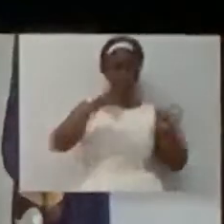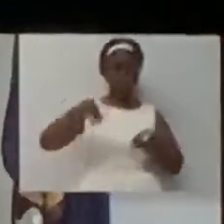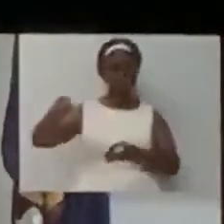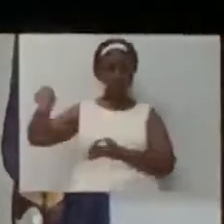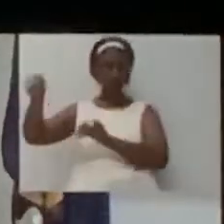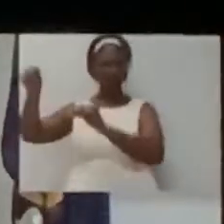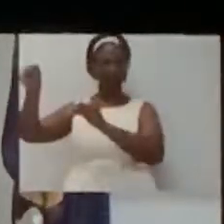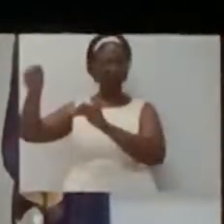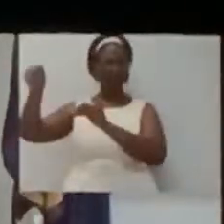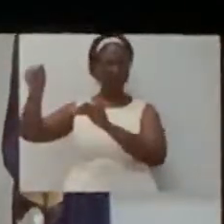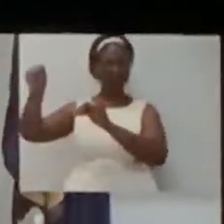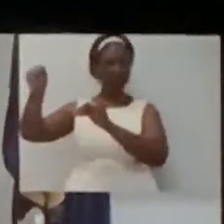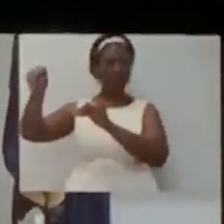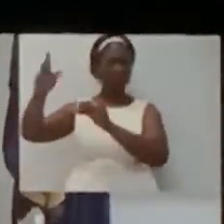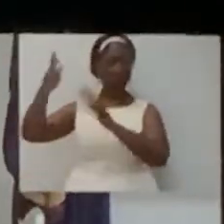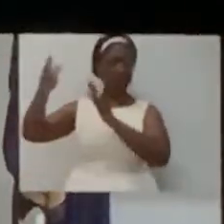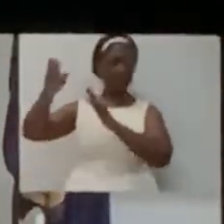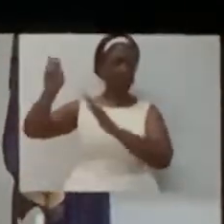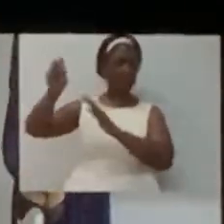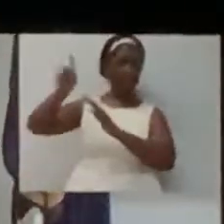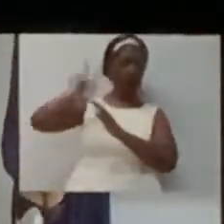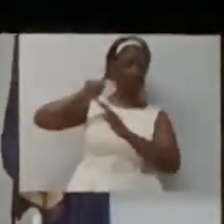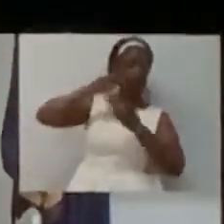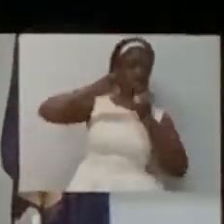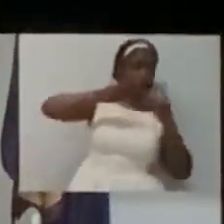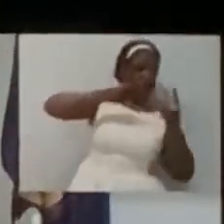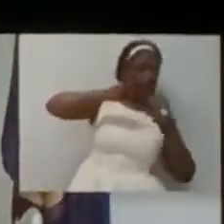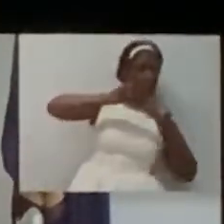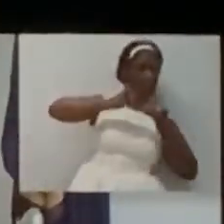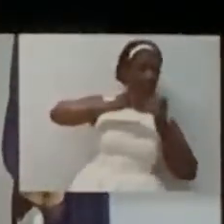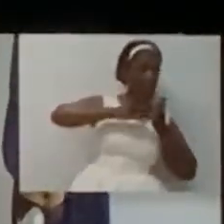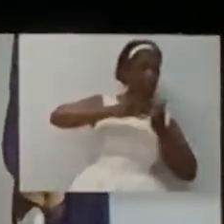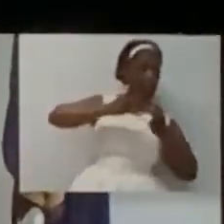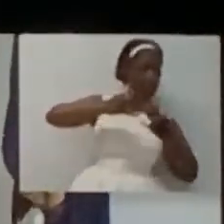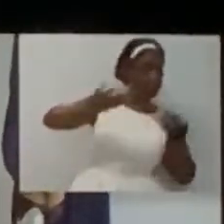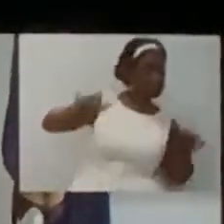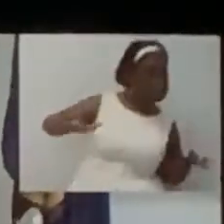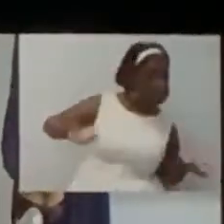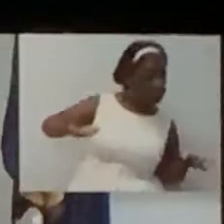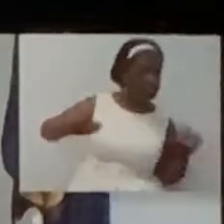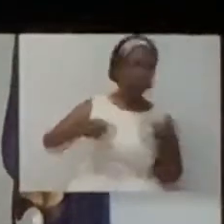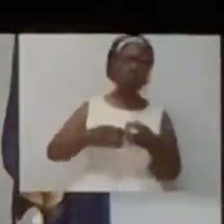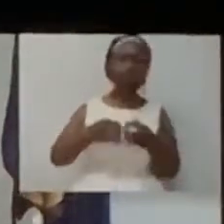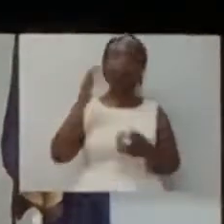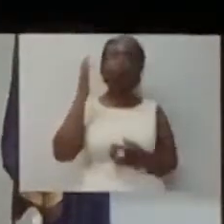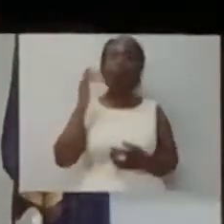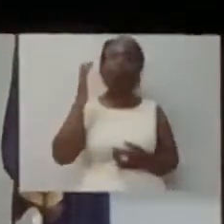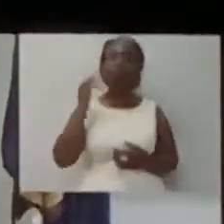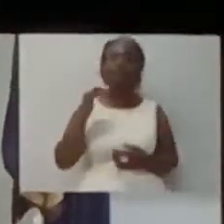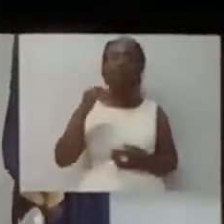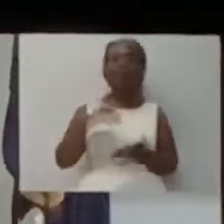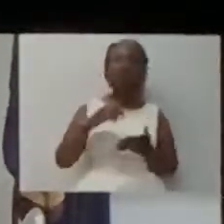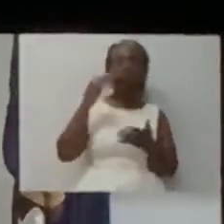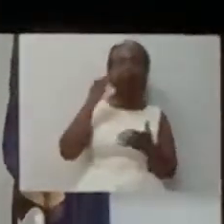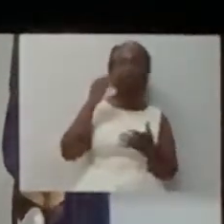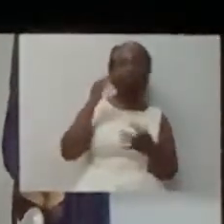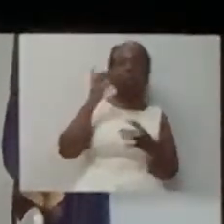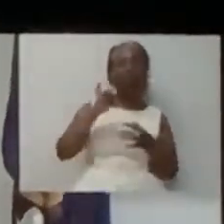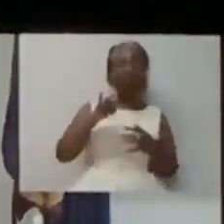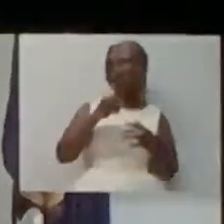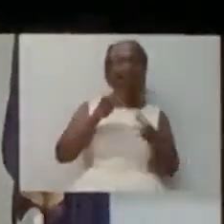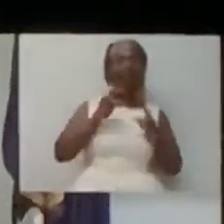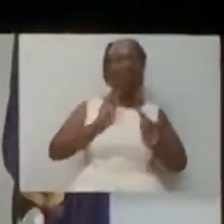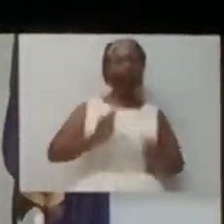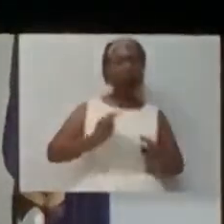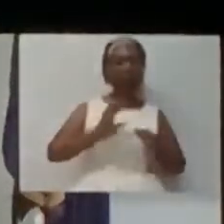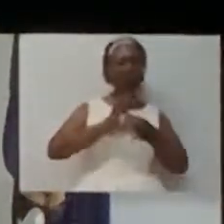you will reach out and visit a few more times than what you would have before, because you realize that human